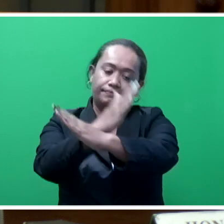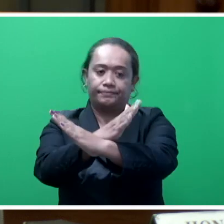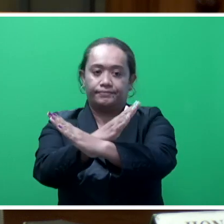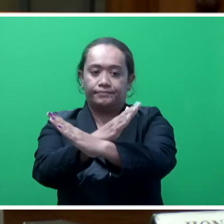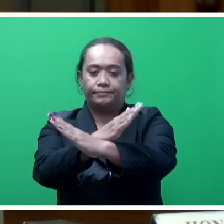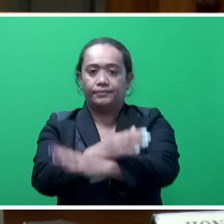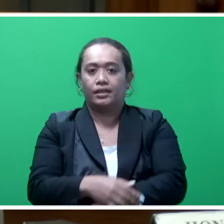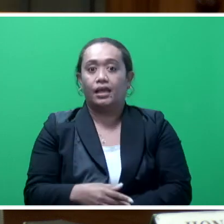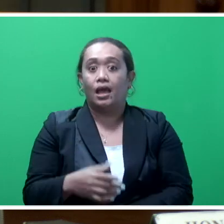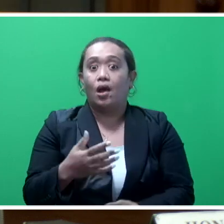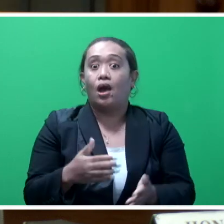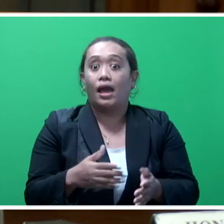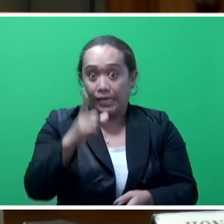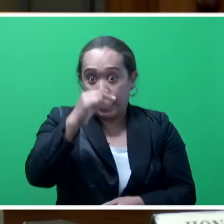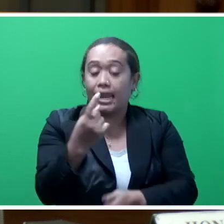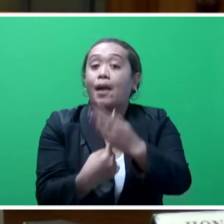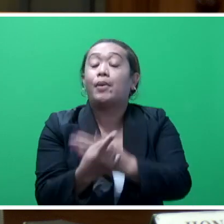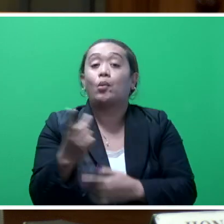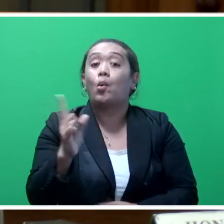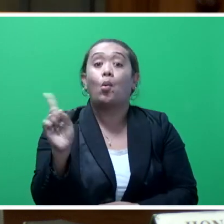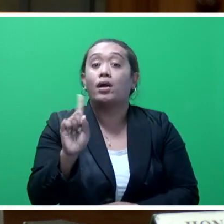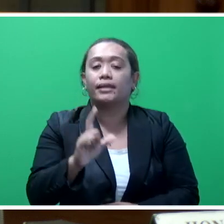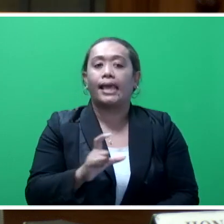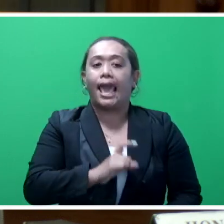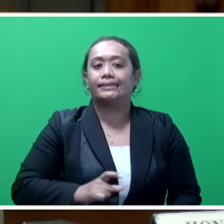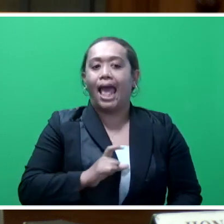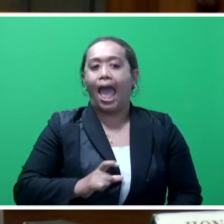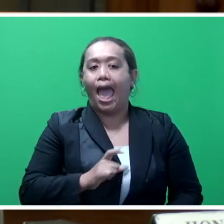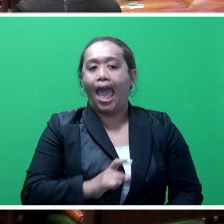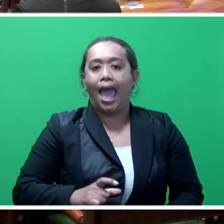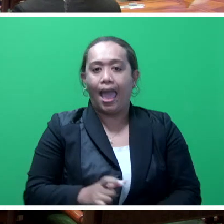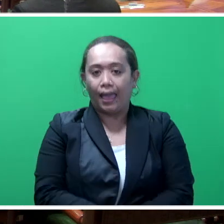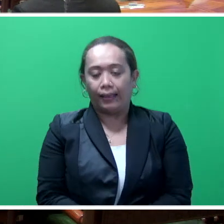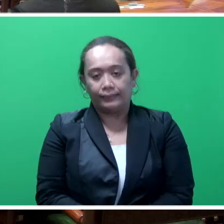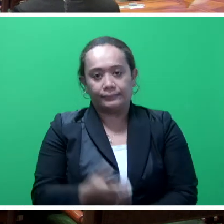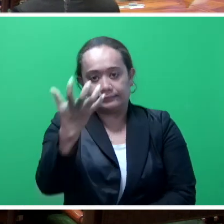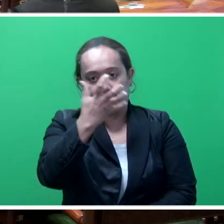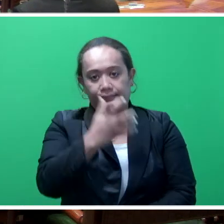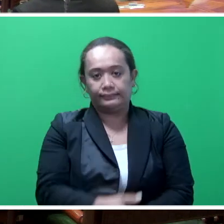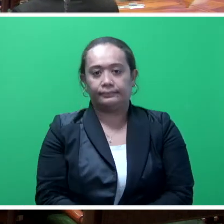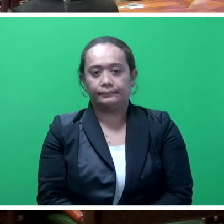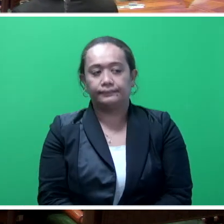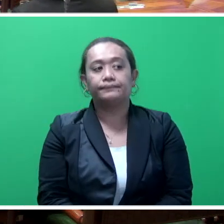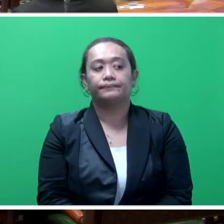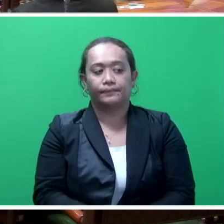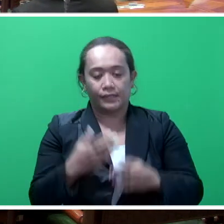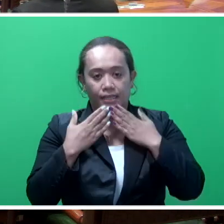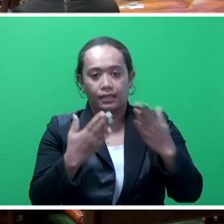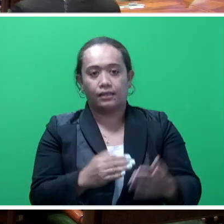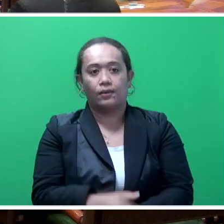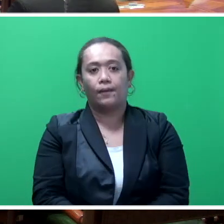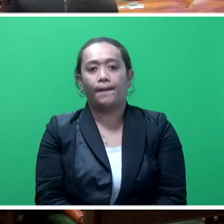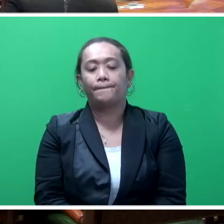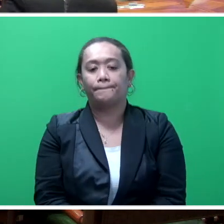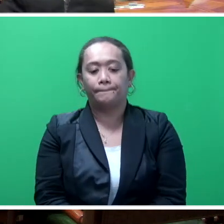of cancer, Mr. Speaker say. So no, that's not going to happen. Thank you. I thank the Honourable Minister.